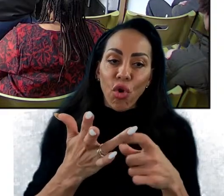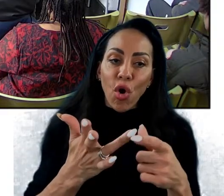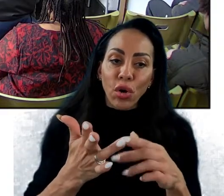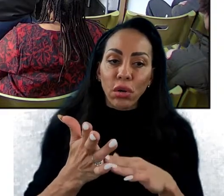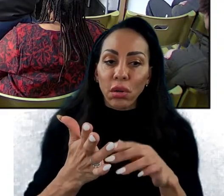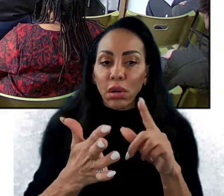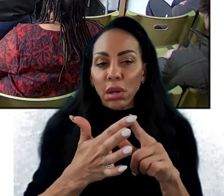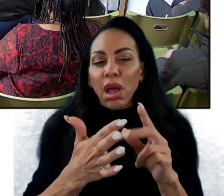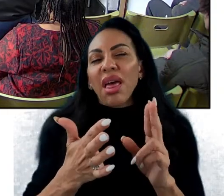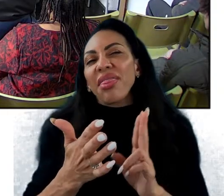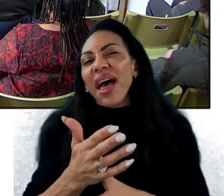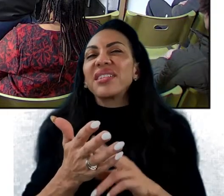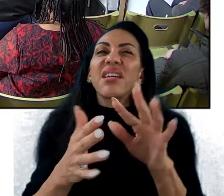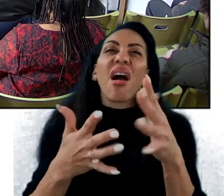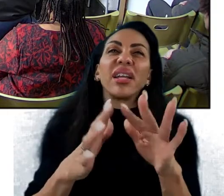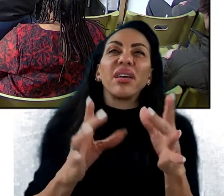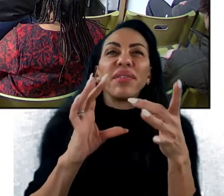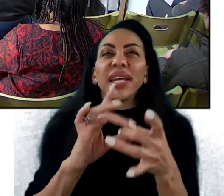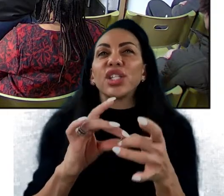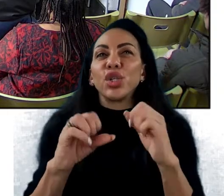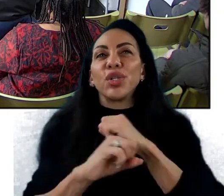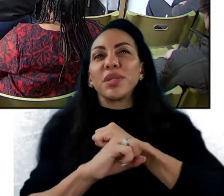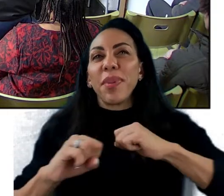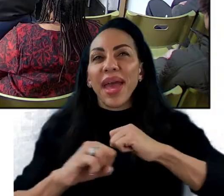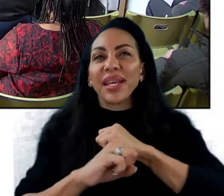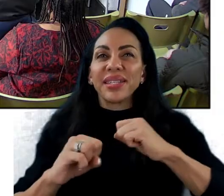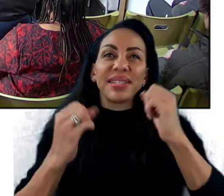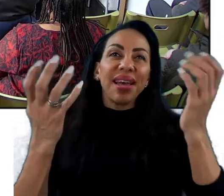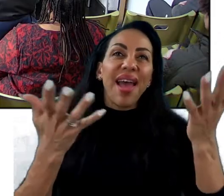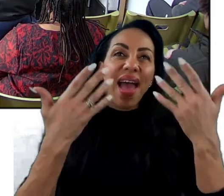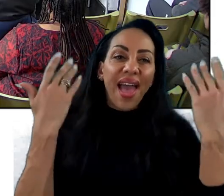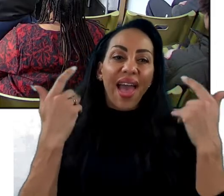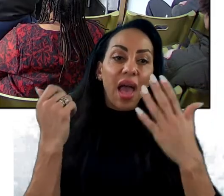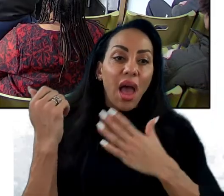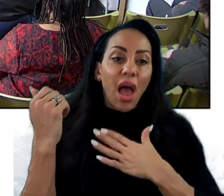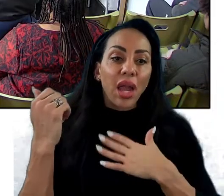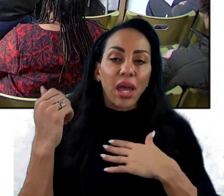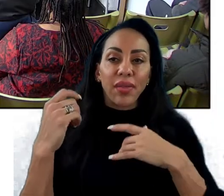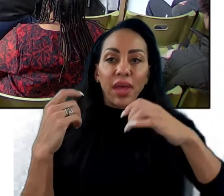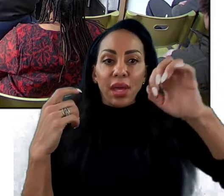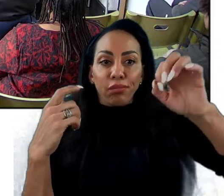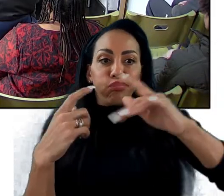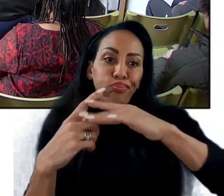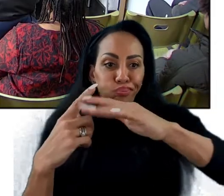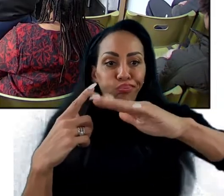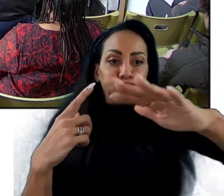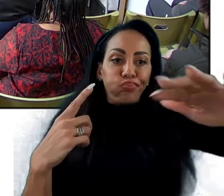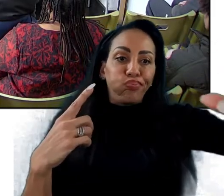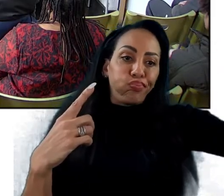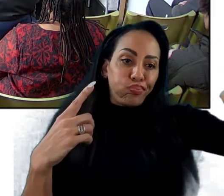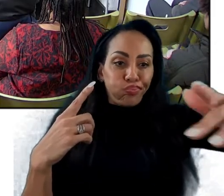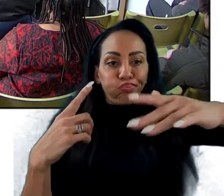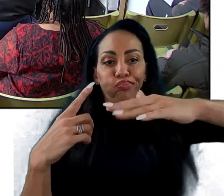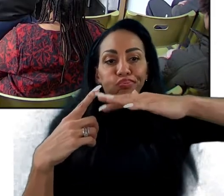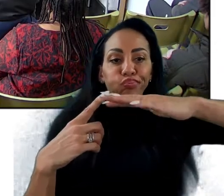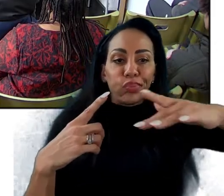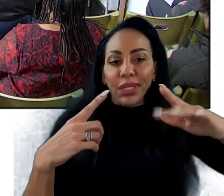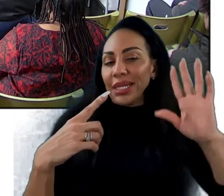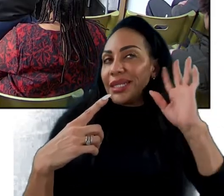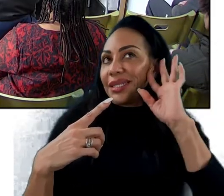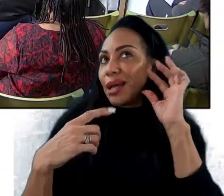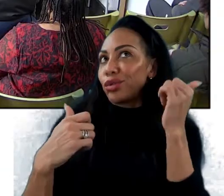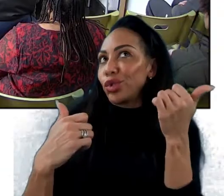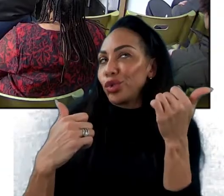element, and that's my favorite because it's got the biggest reverb, so it sounds big. It's easy to make it sound good.